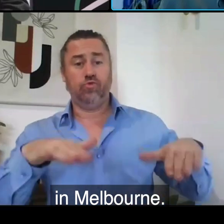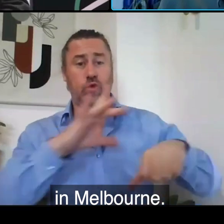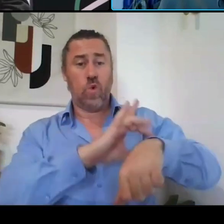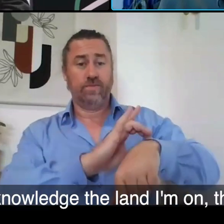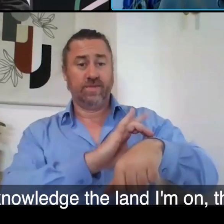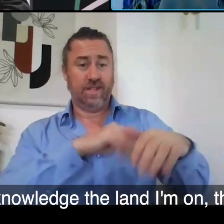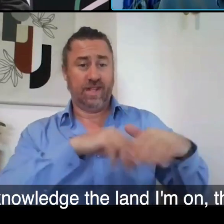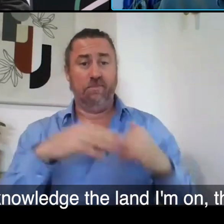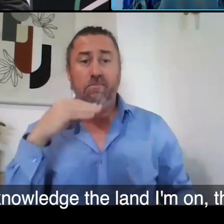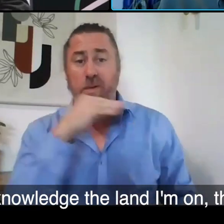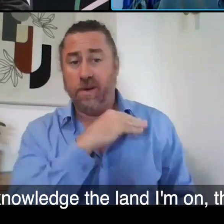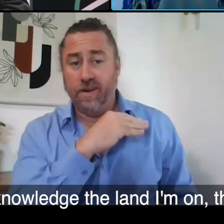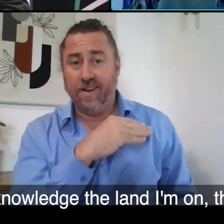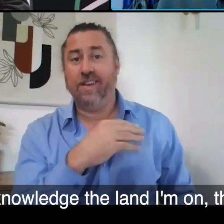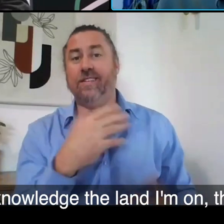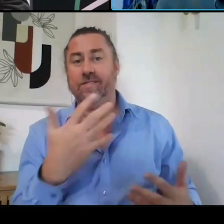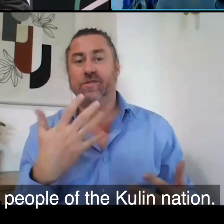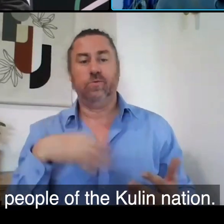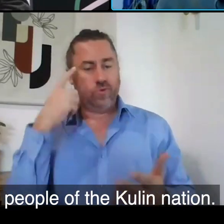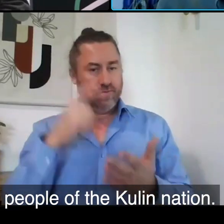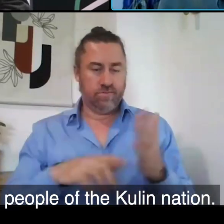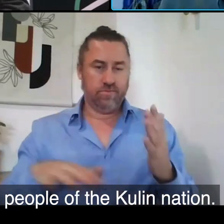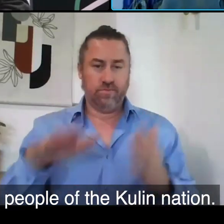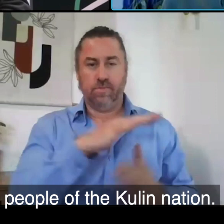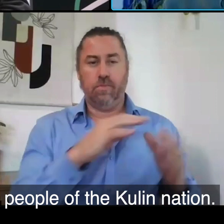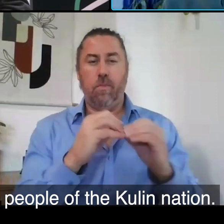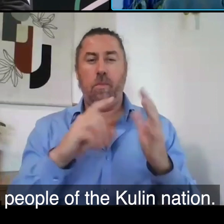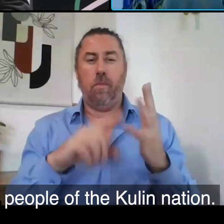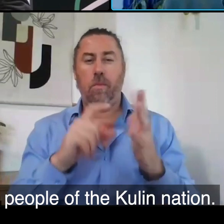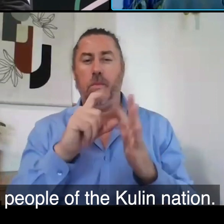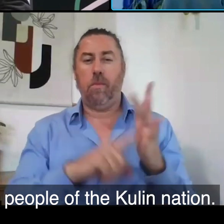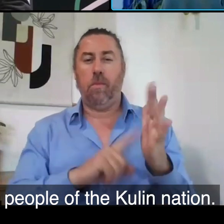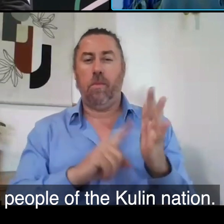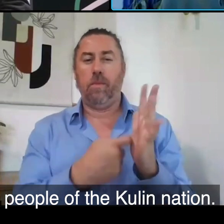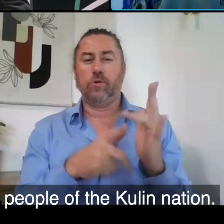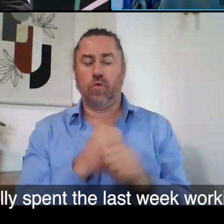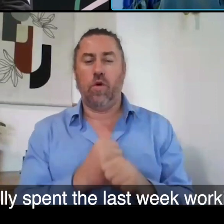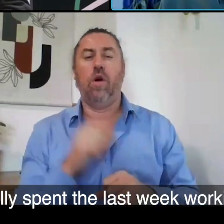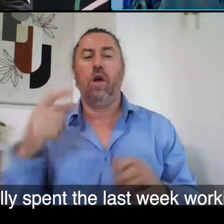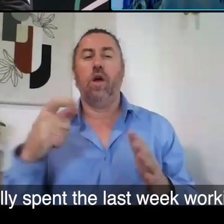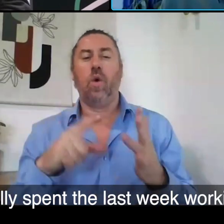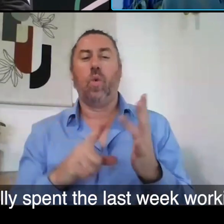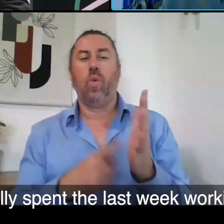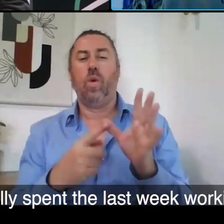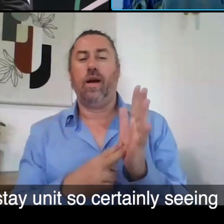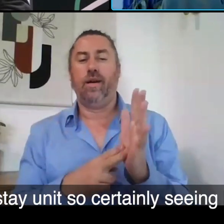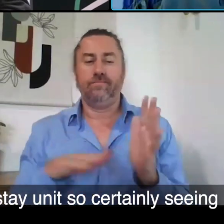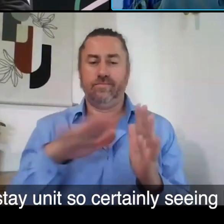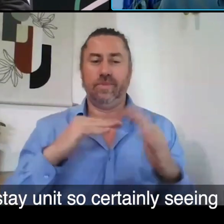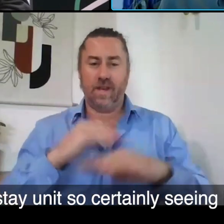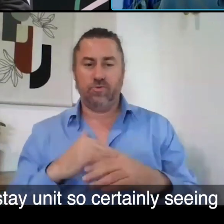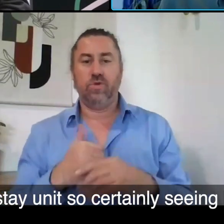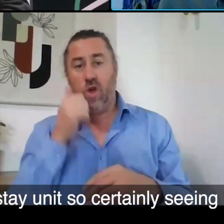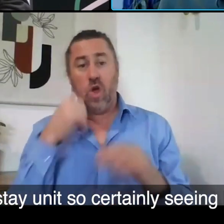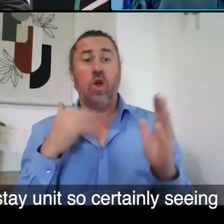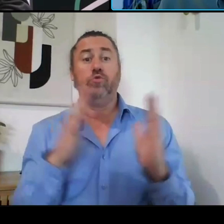Melbourne, and also acknowledge the land I'm on, the Bunurong people of the Kulin Nation. I've actually spent the last week working in our short stay